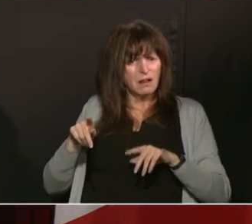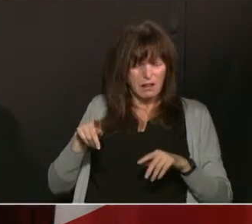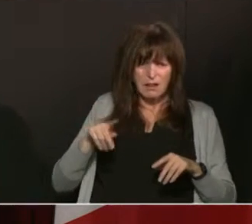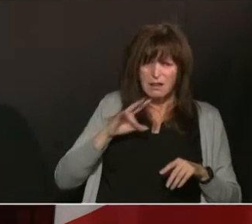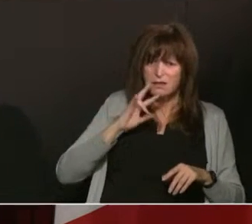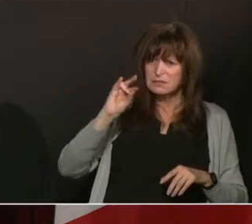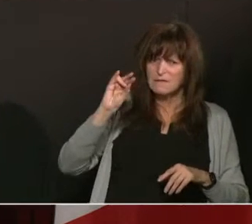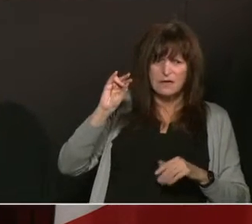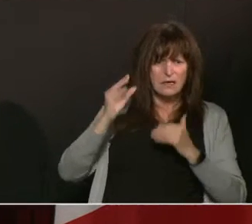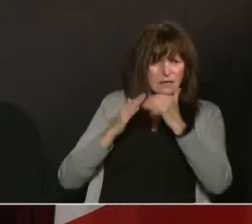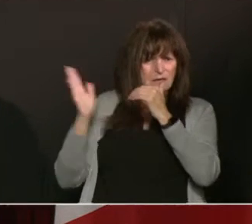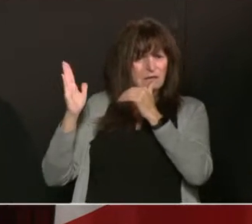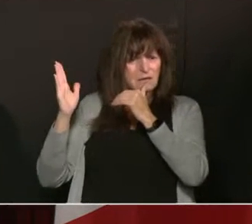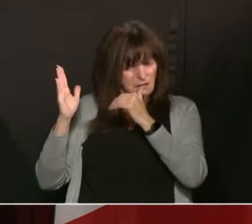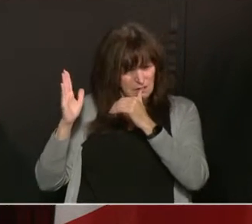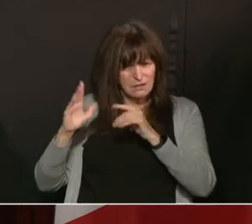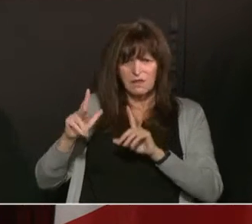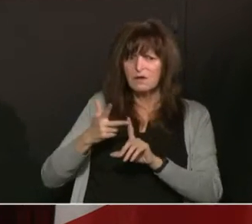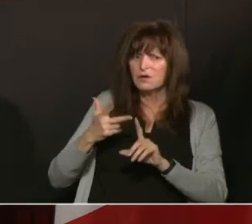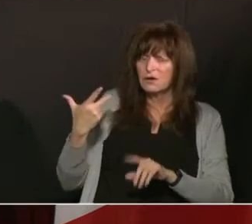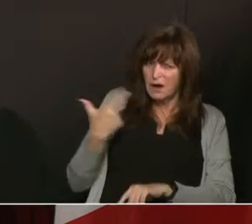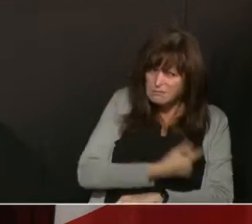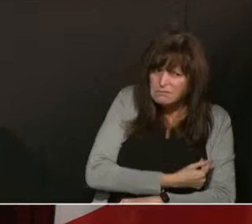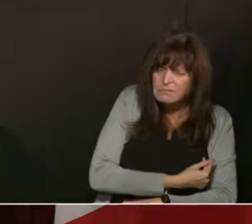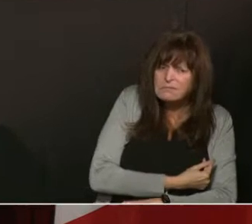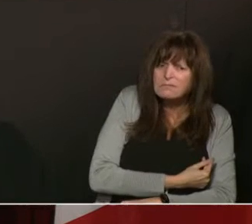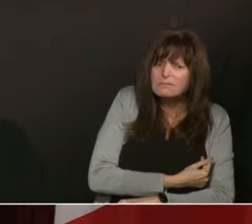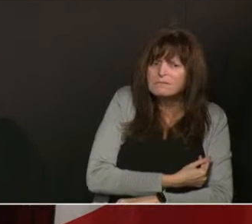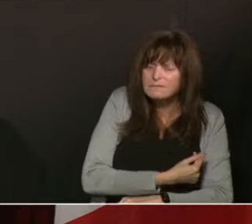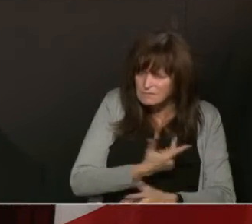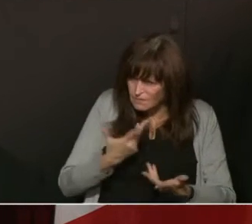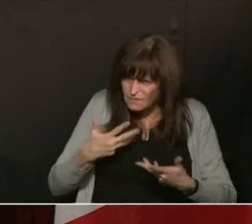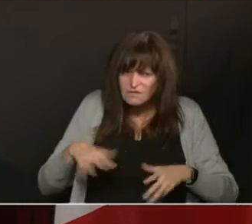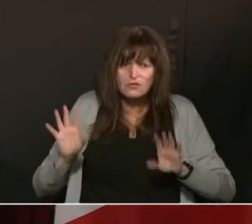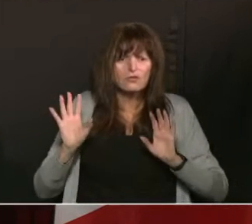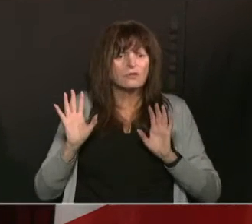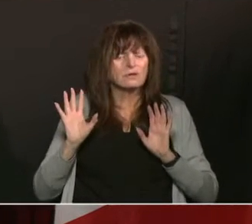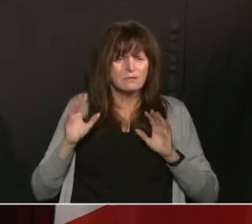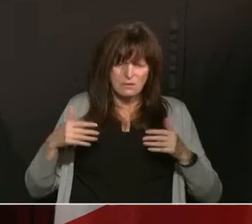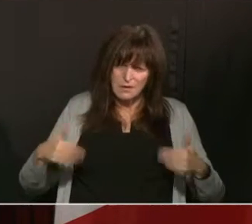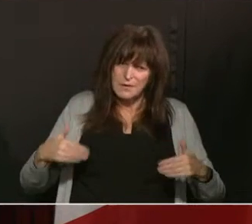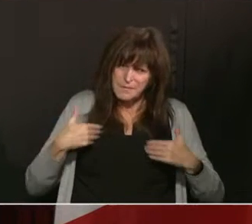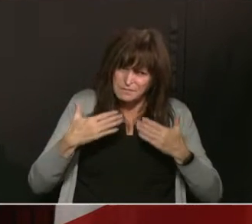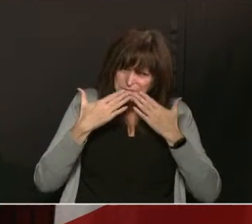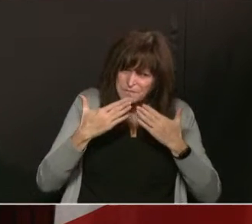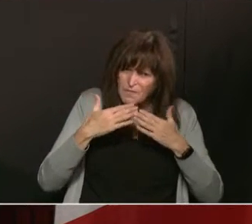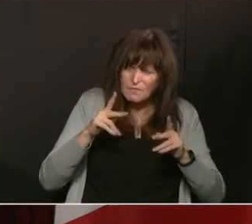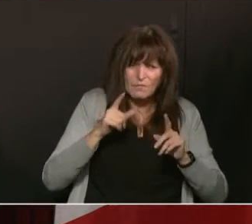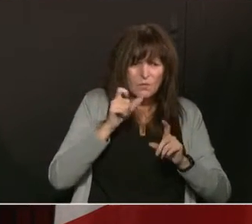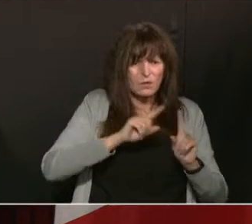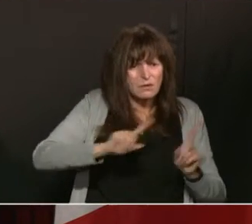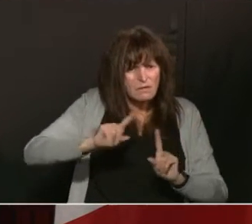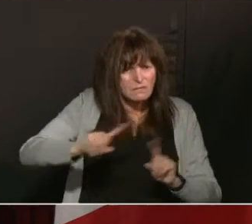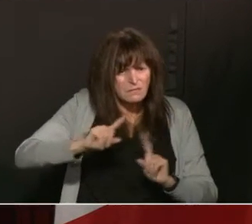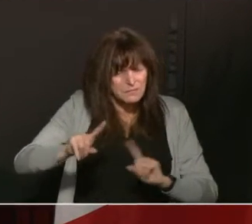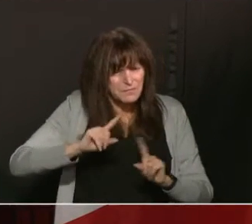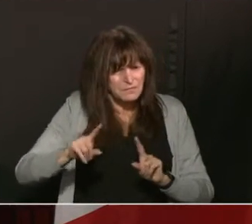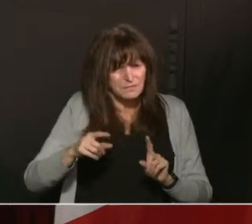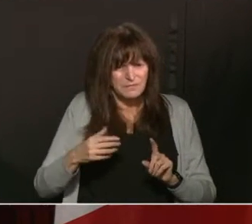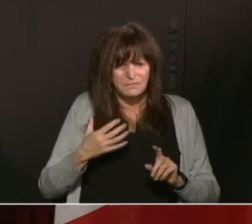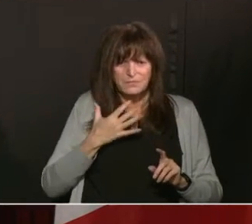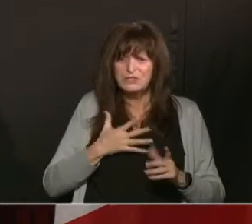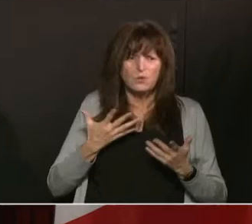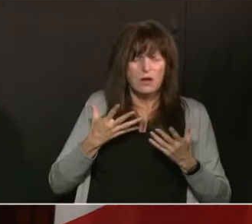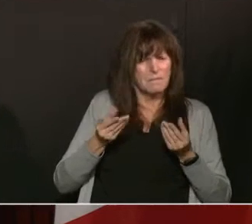work and everyone that's come forward to get vaccinated. I absolutely would love to see more elderly and members